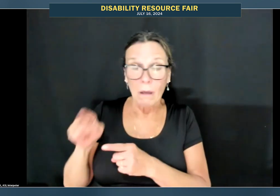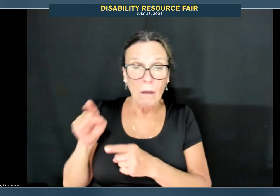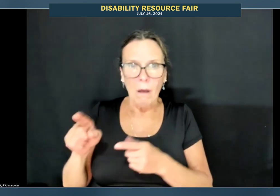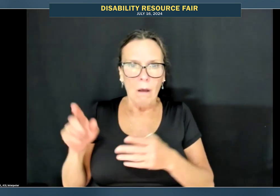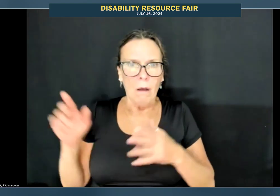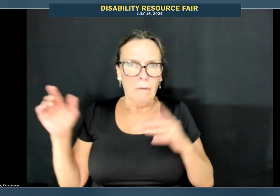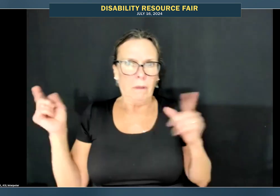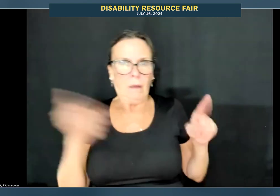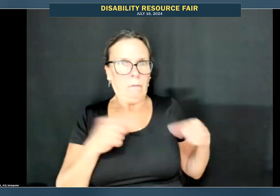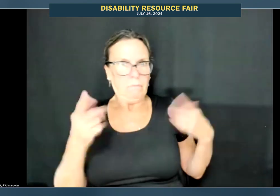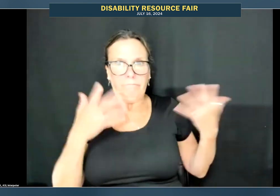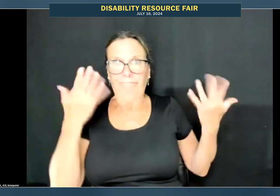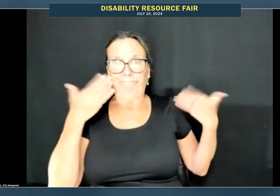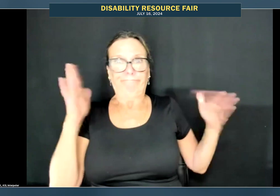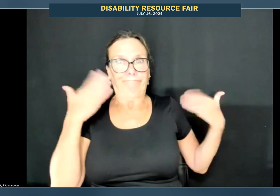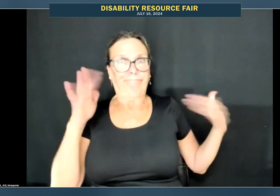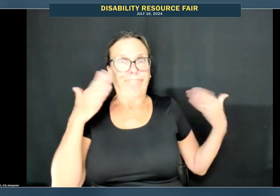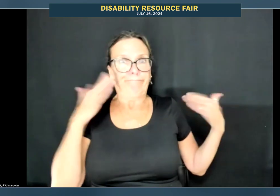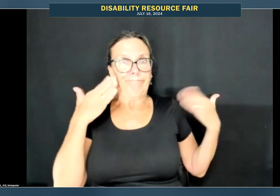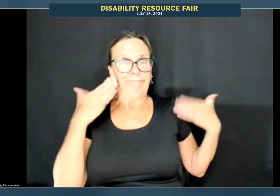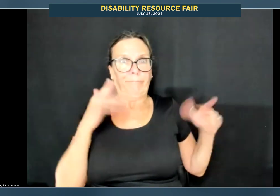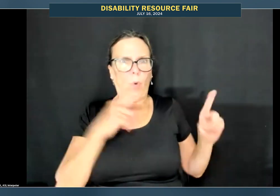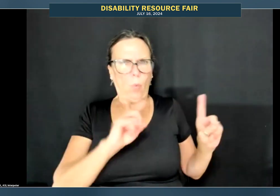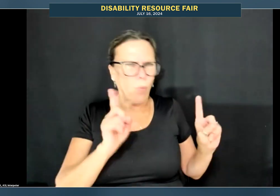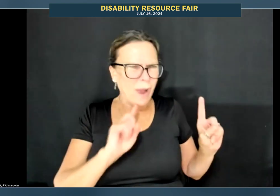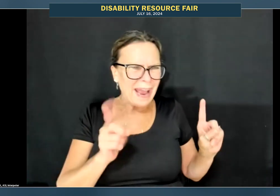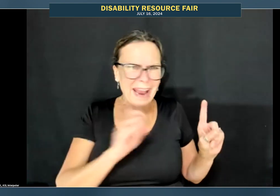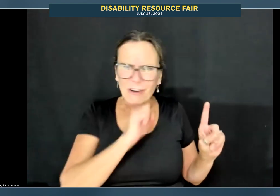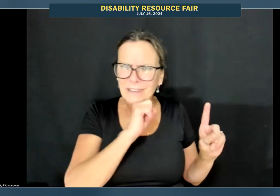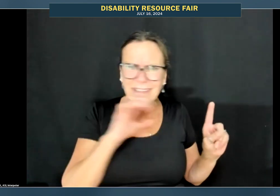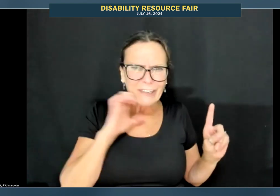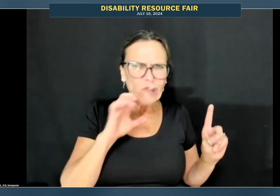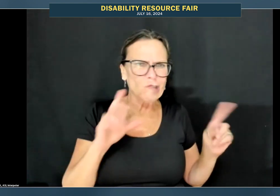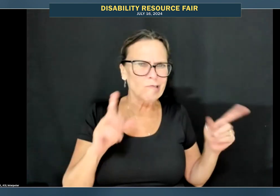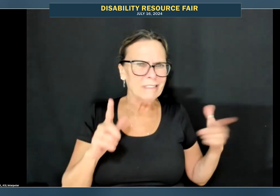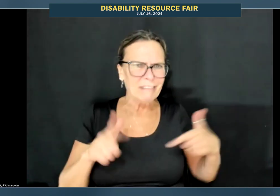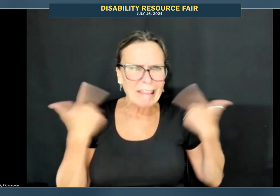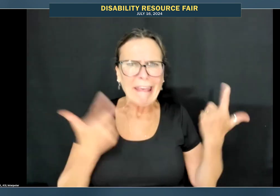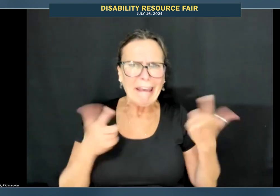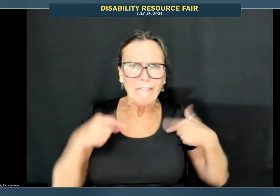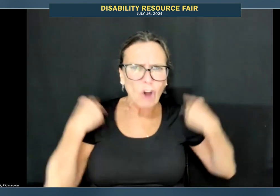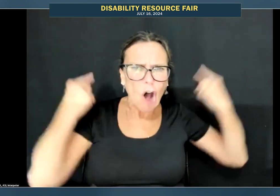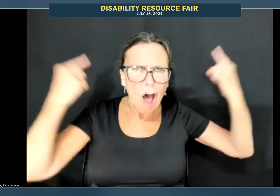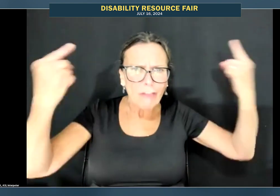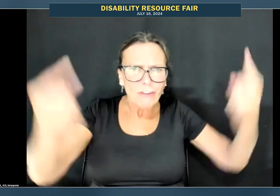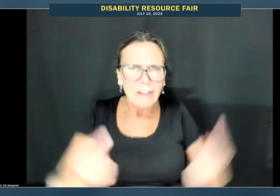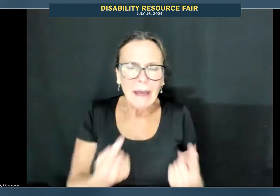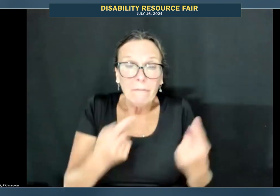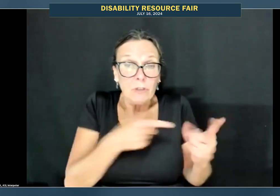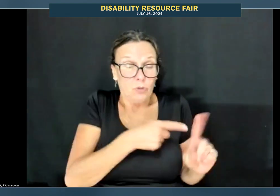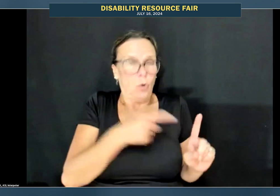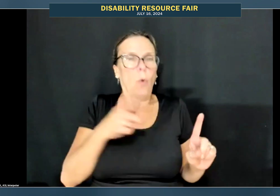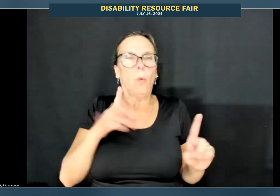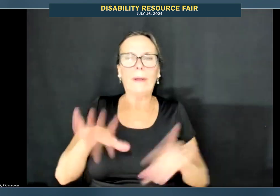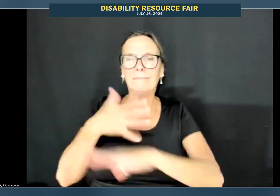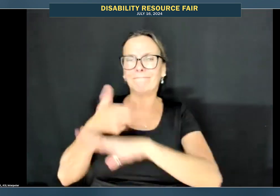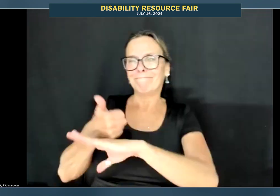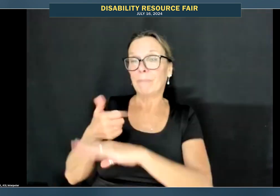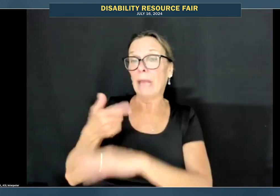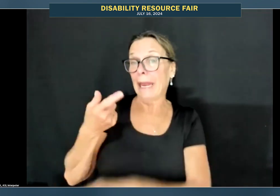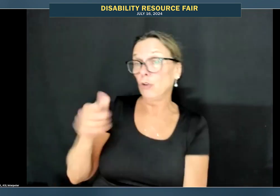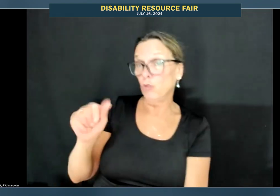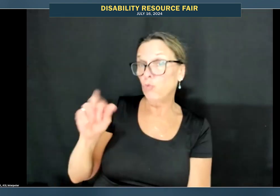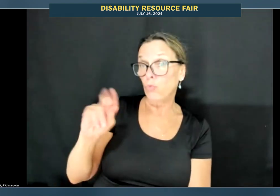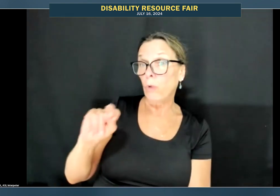So they're not going to know where a senior has lived all their life. So we created, this started actually in Granby. We created